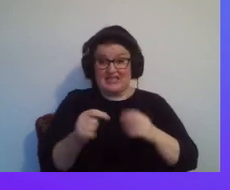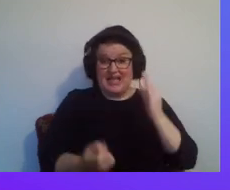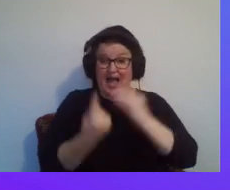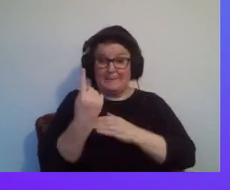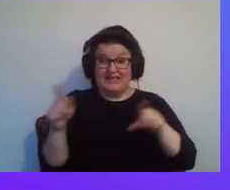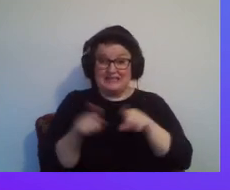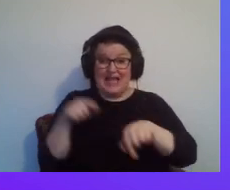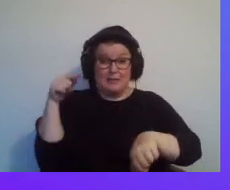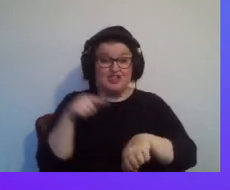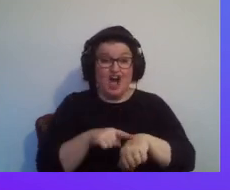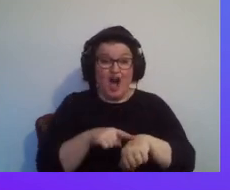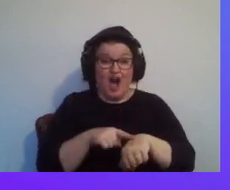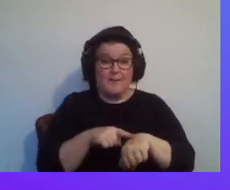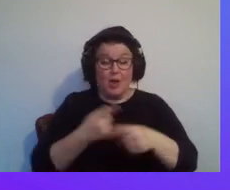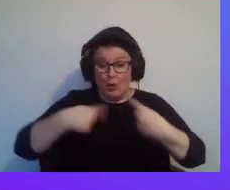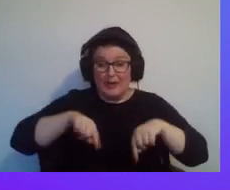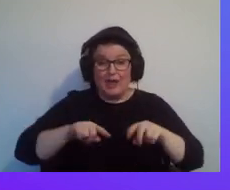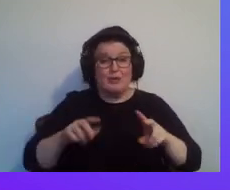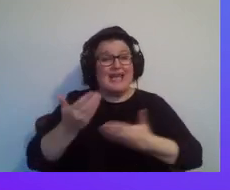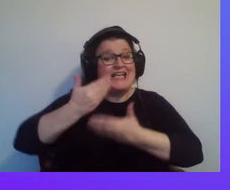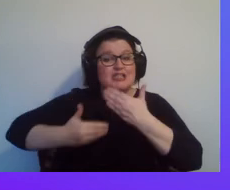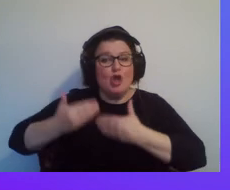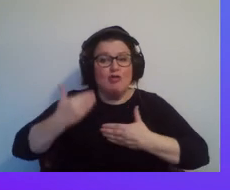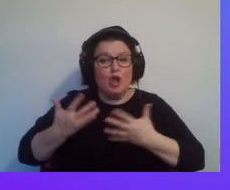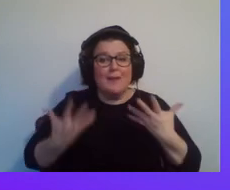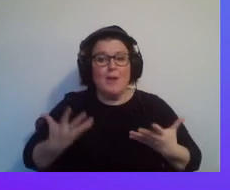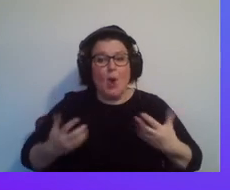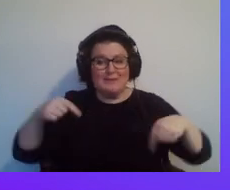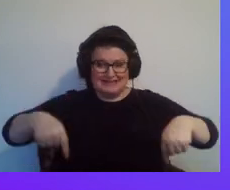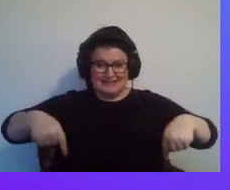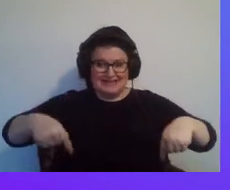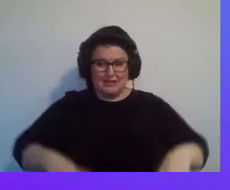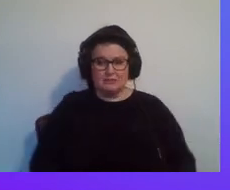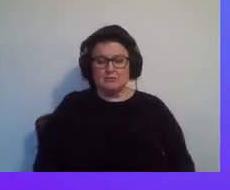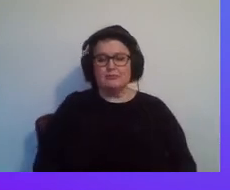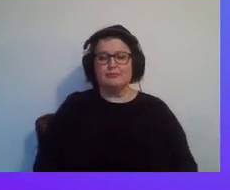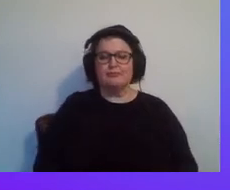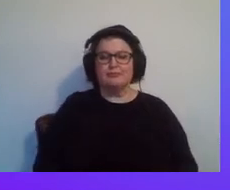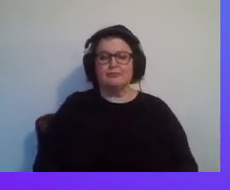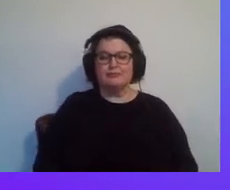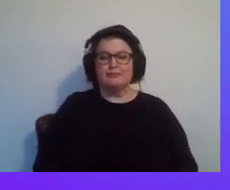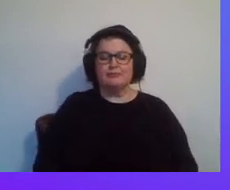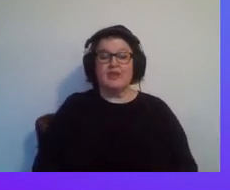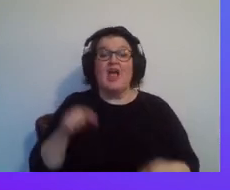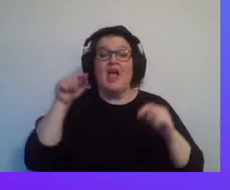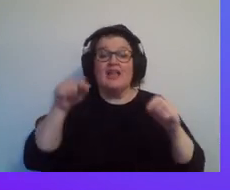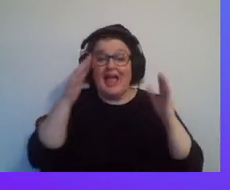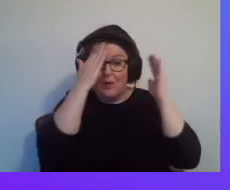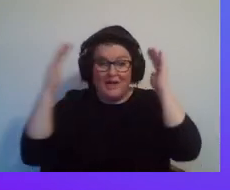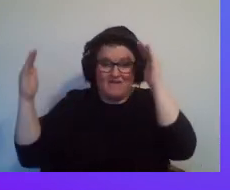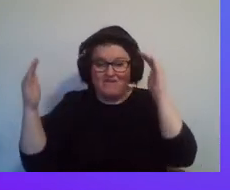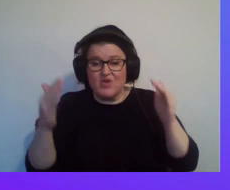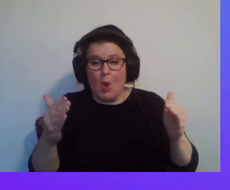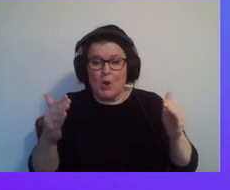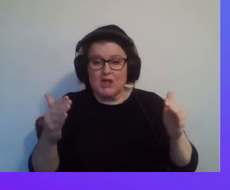I can bring you back to the particular subject, which this is part of, but a little bit focused now,